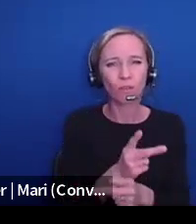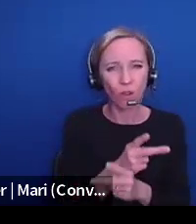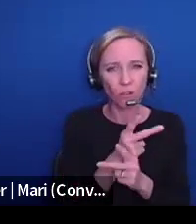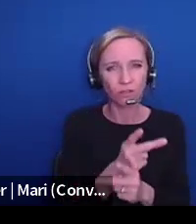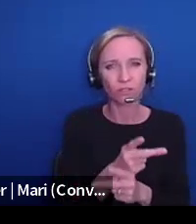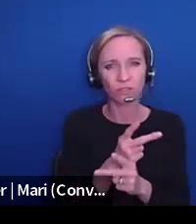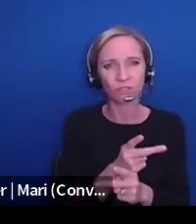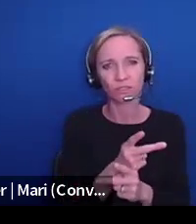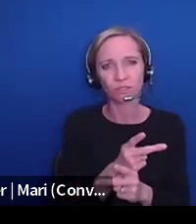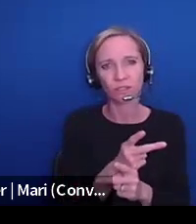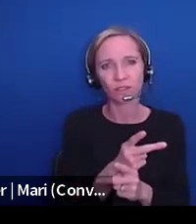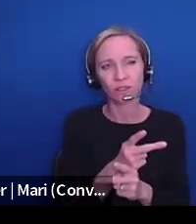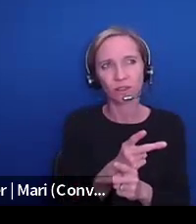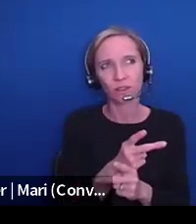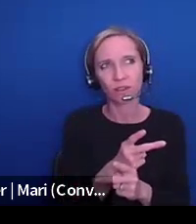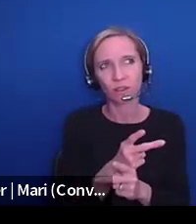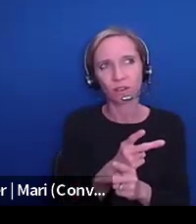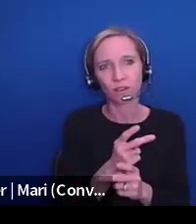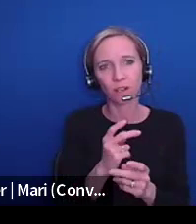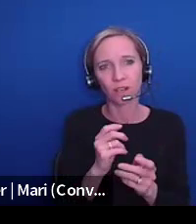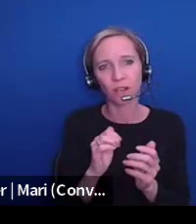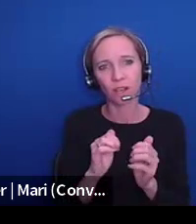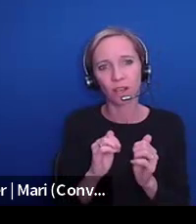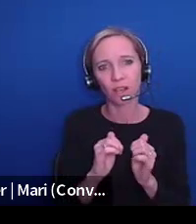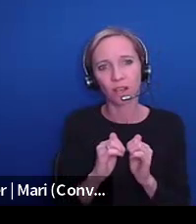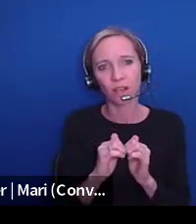on how we